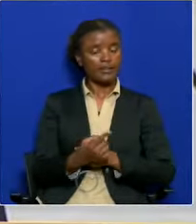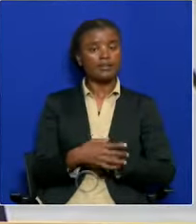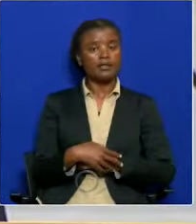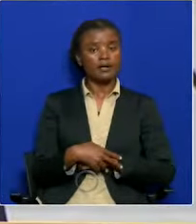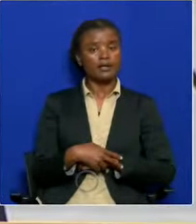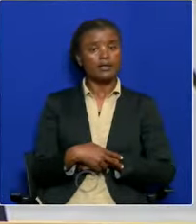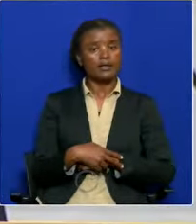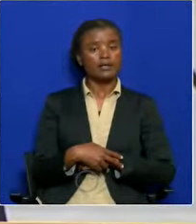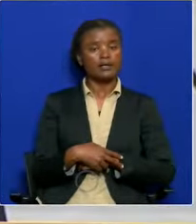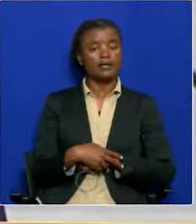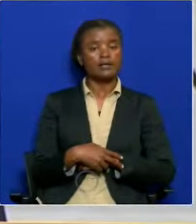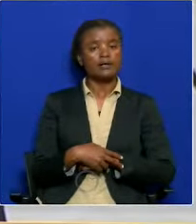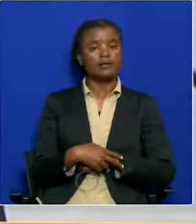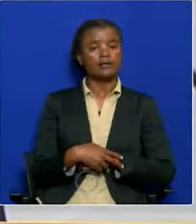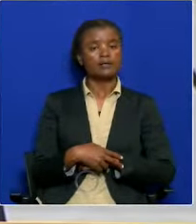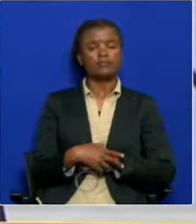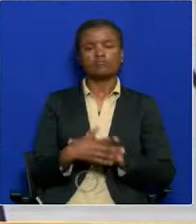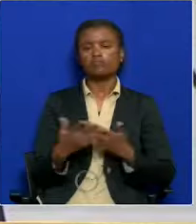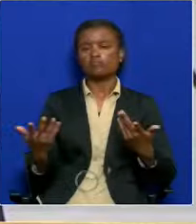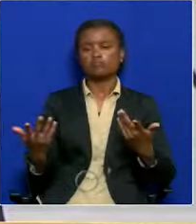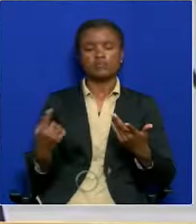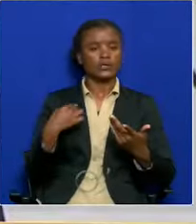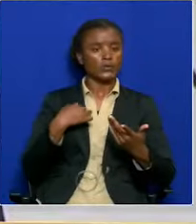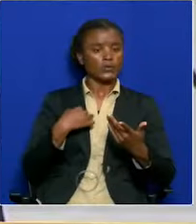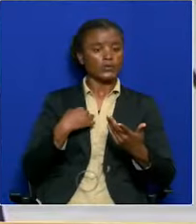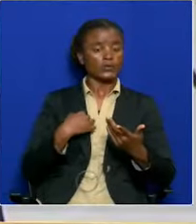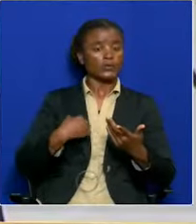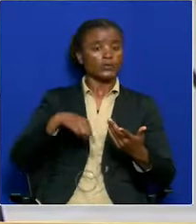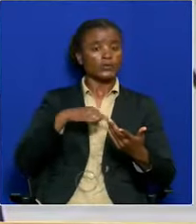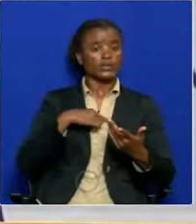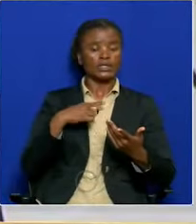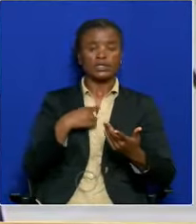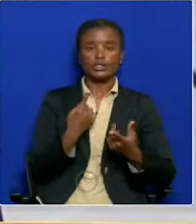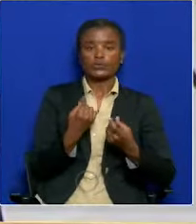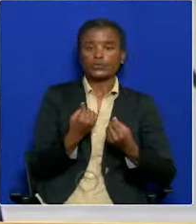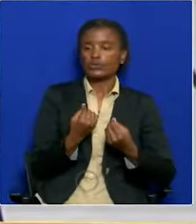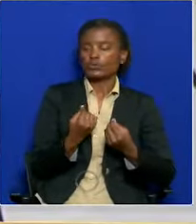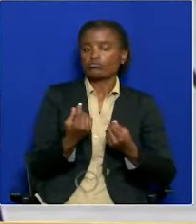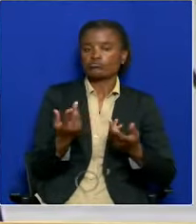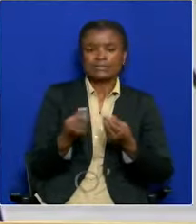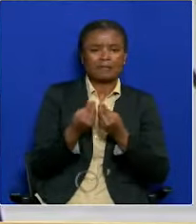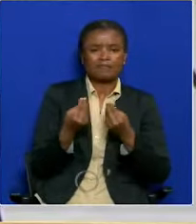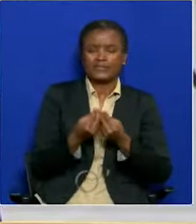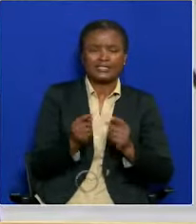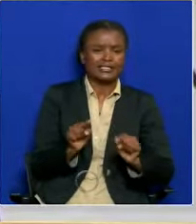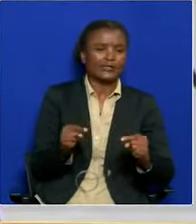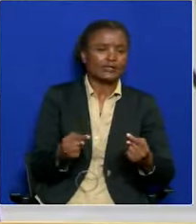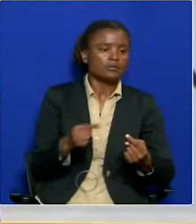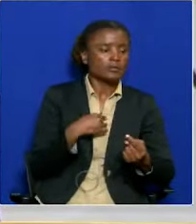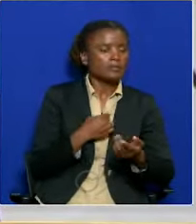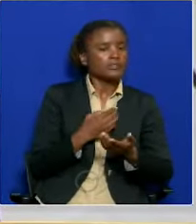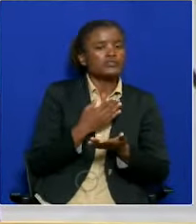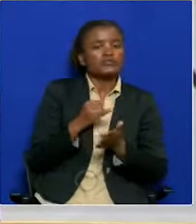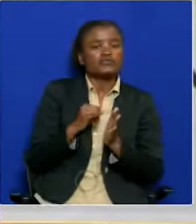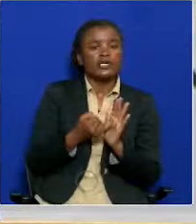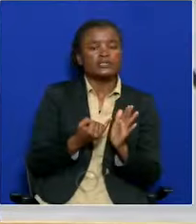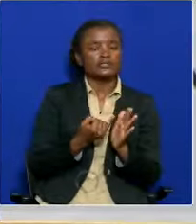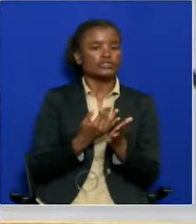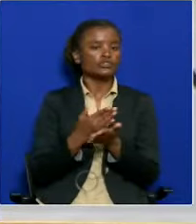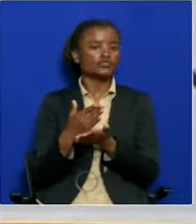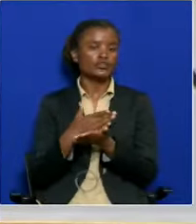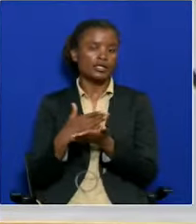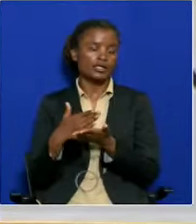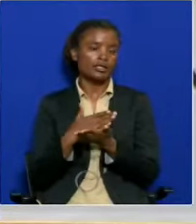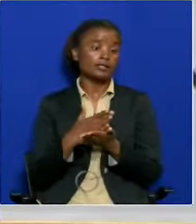anyhow, there's nothing we can do about it other than sharing it, and the others I can comment, as I commented, to say this